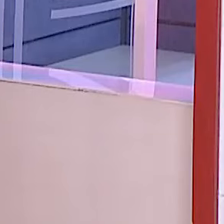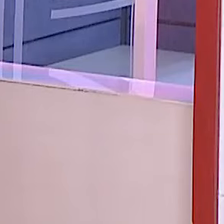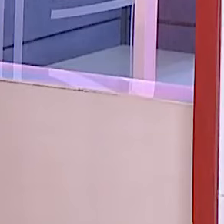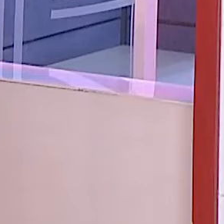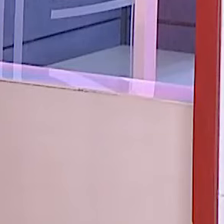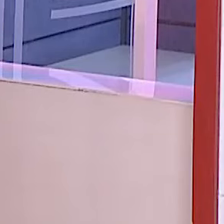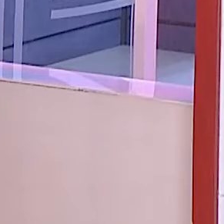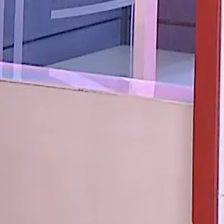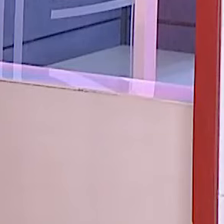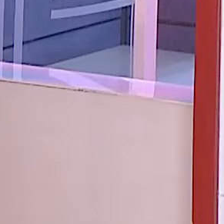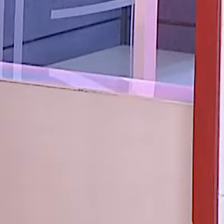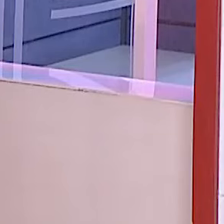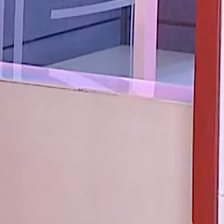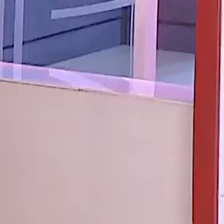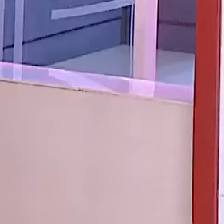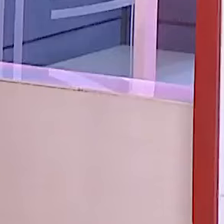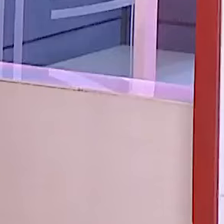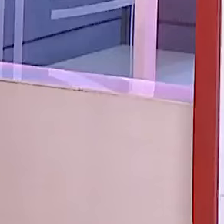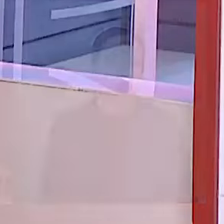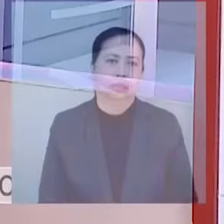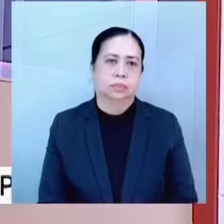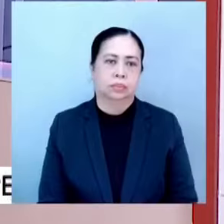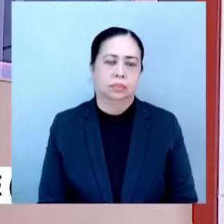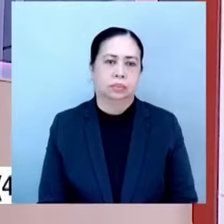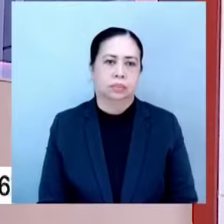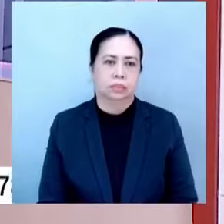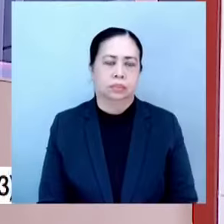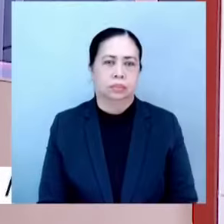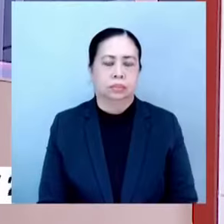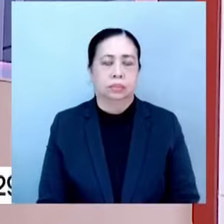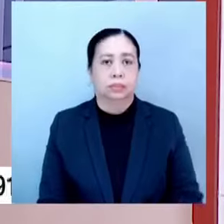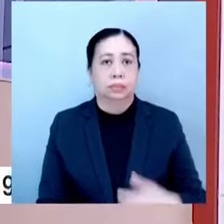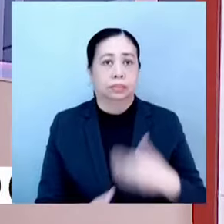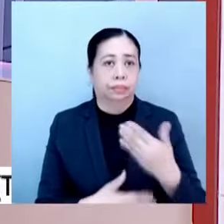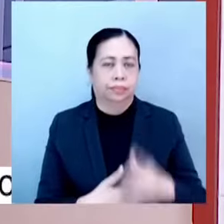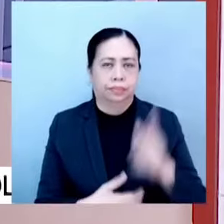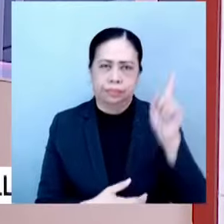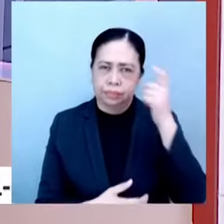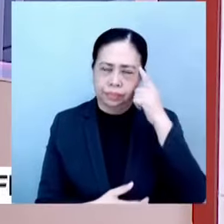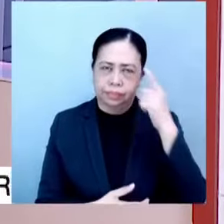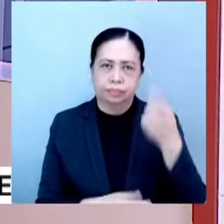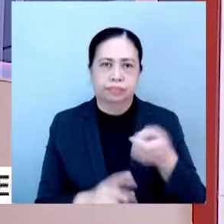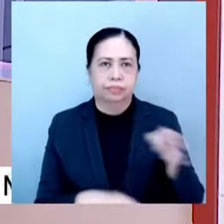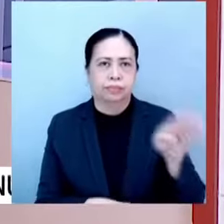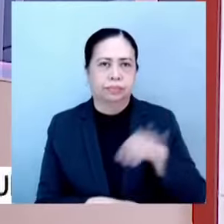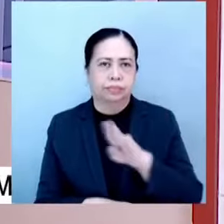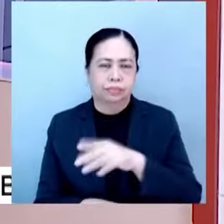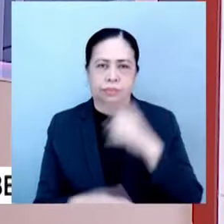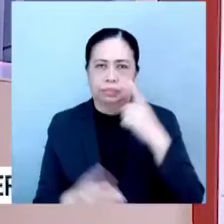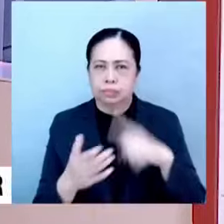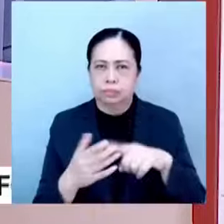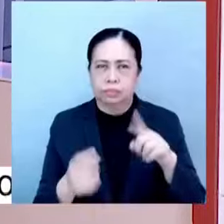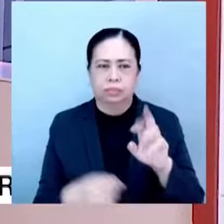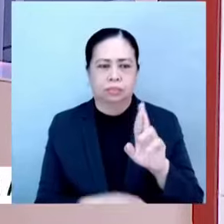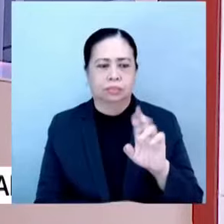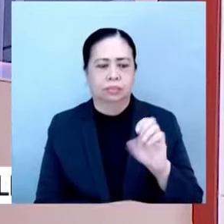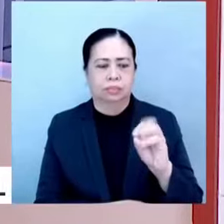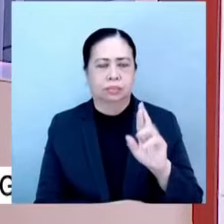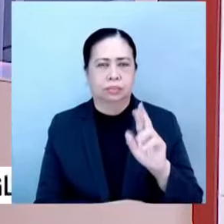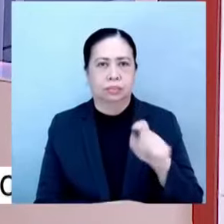Bohol studying his next legal move to fight off a suspension order over the construction of a controversial resort in the iconic